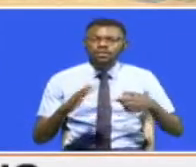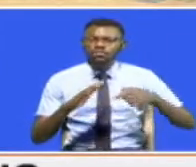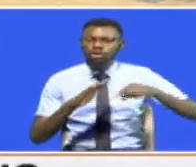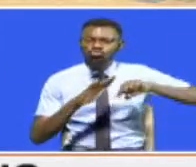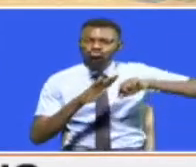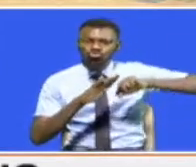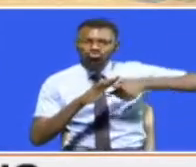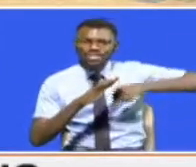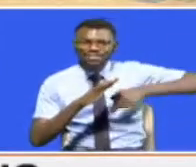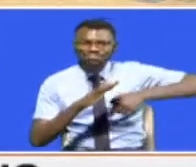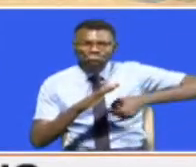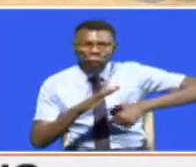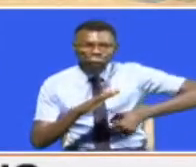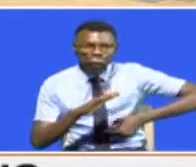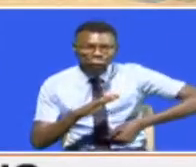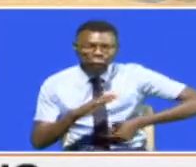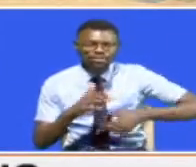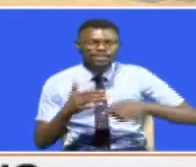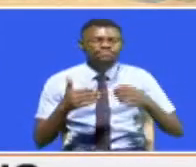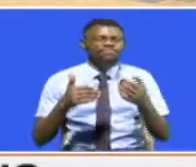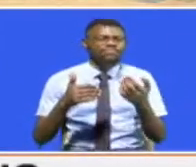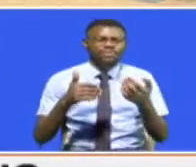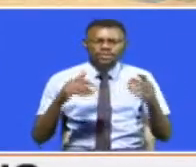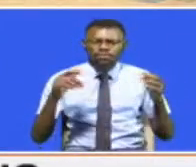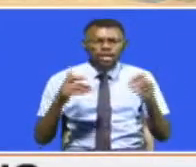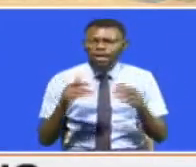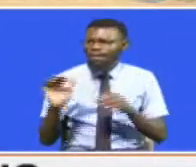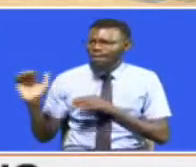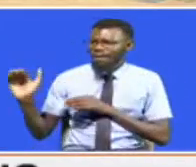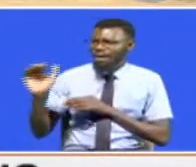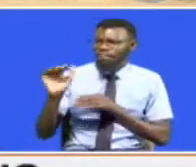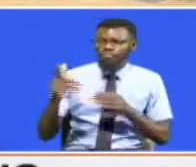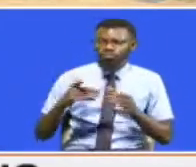say, this is early warning,